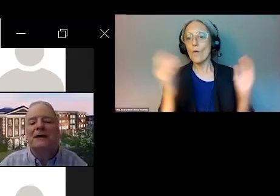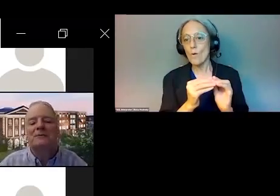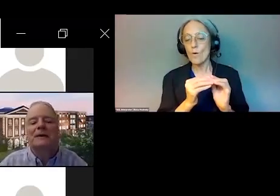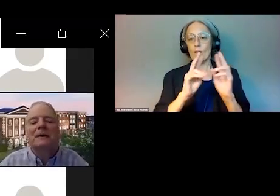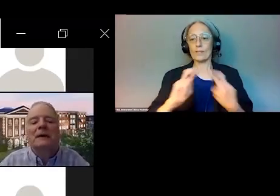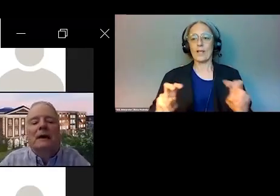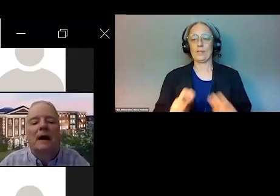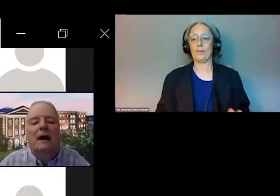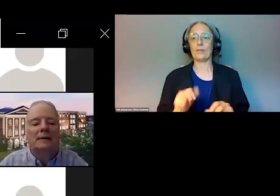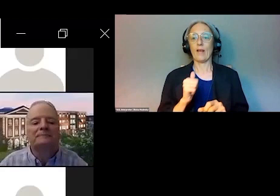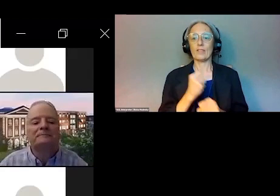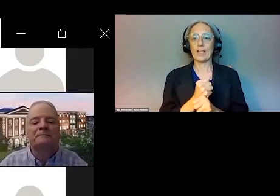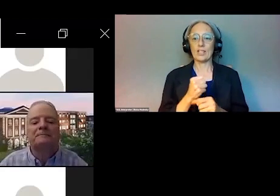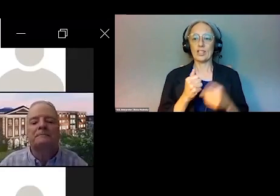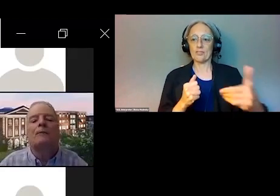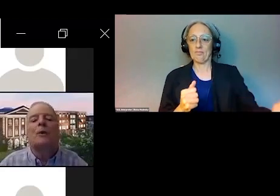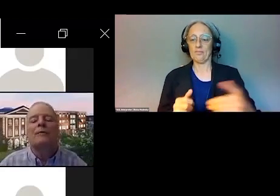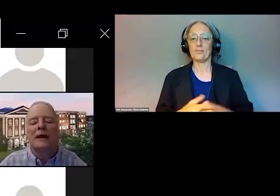And so in terms of measurement,